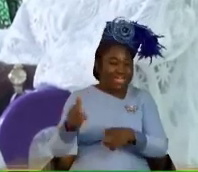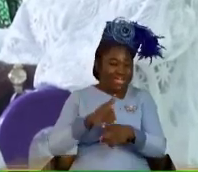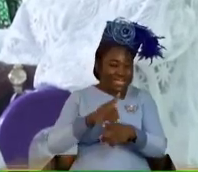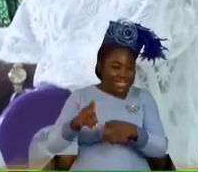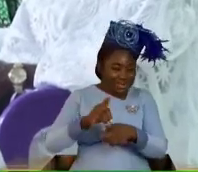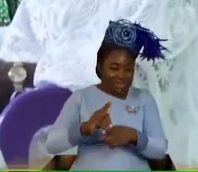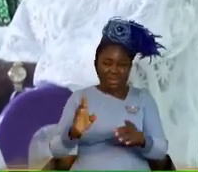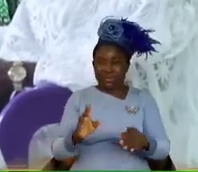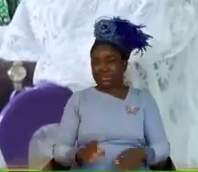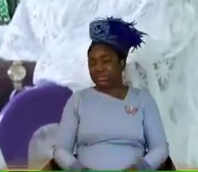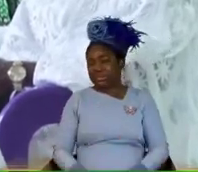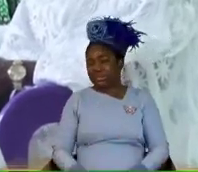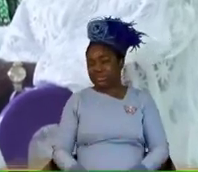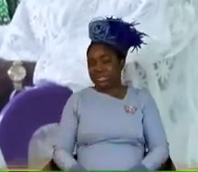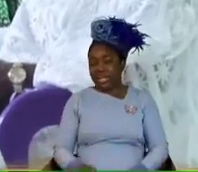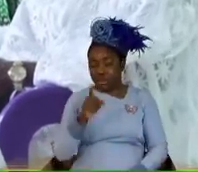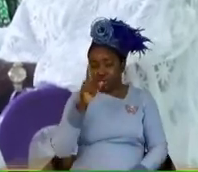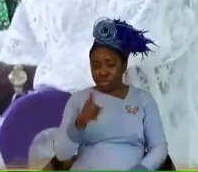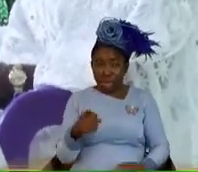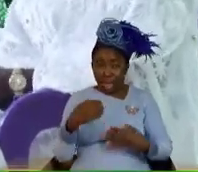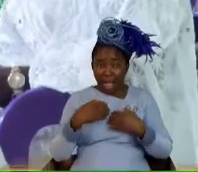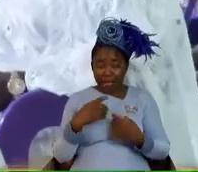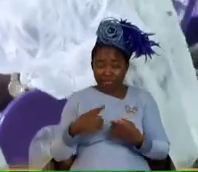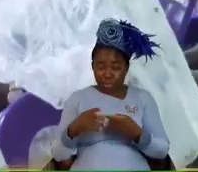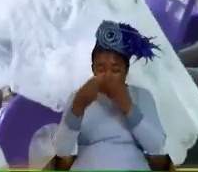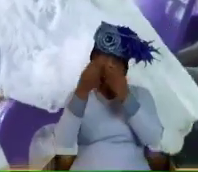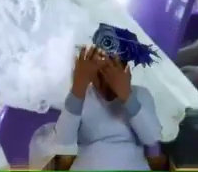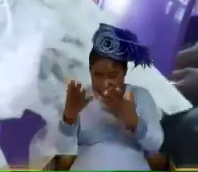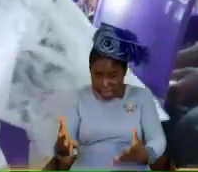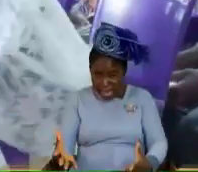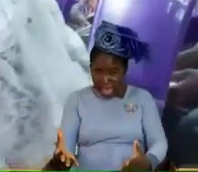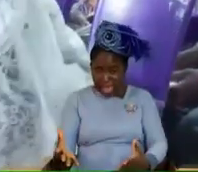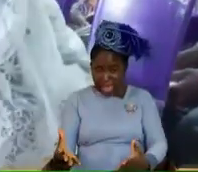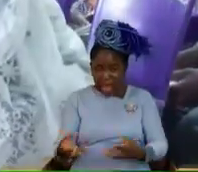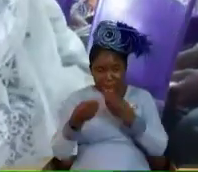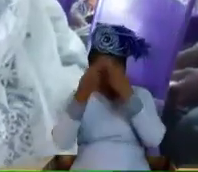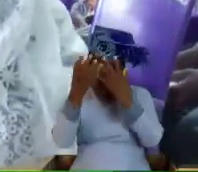disciplined. You have to obey instructions.